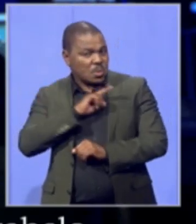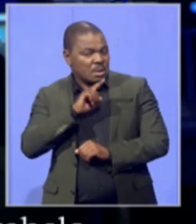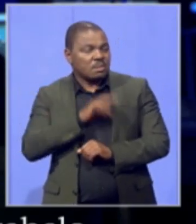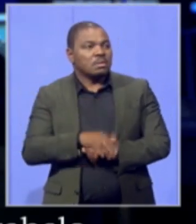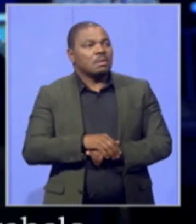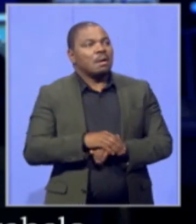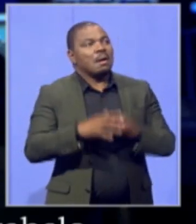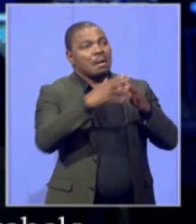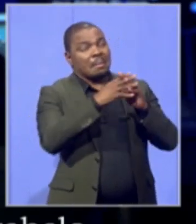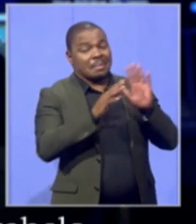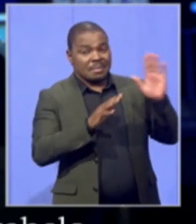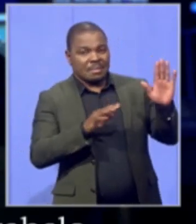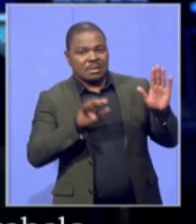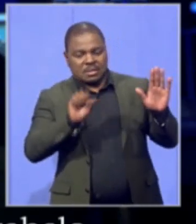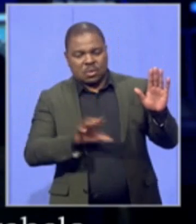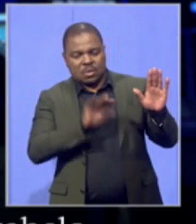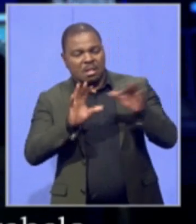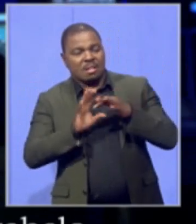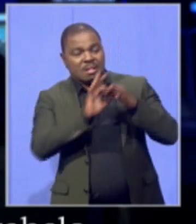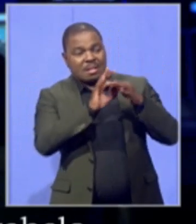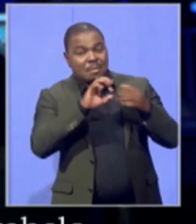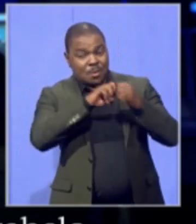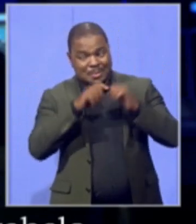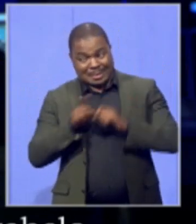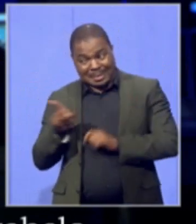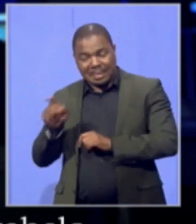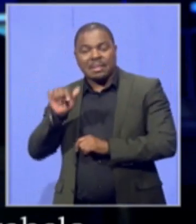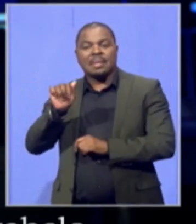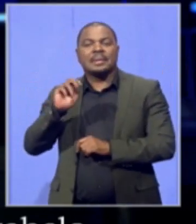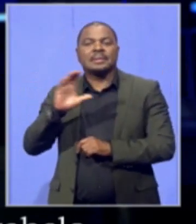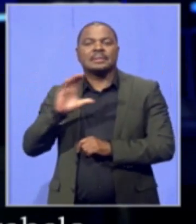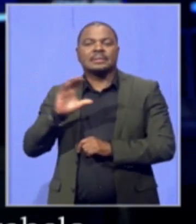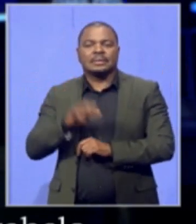ha maqhama dipakeng tsa Afrika Borwa le Amerika.